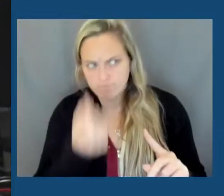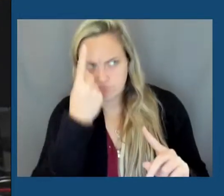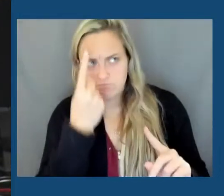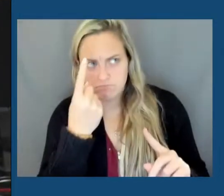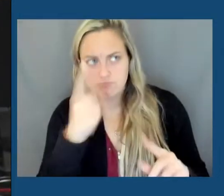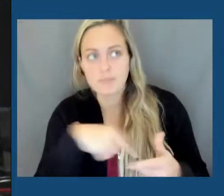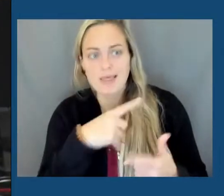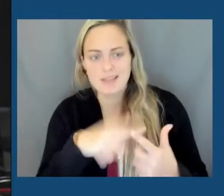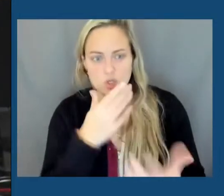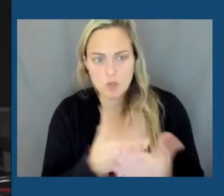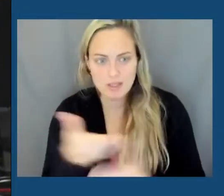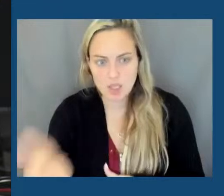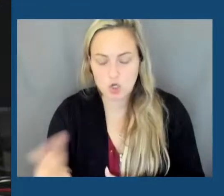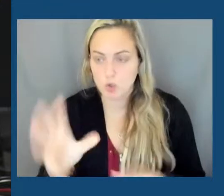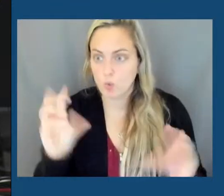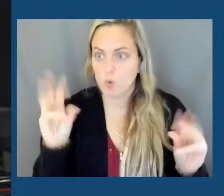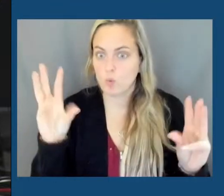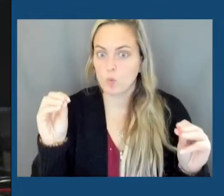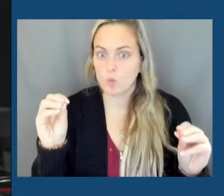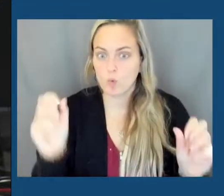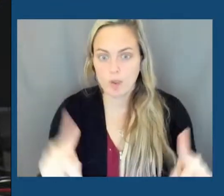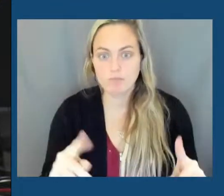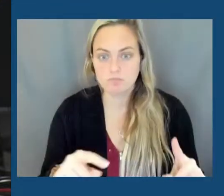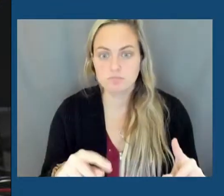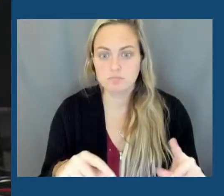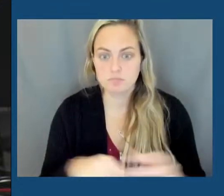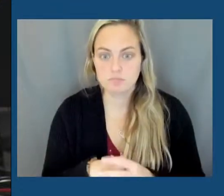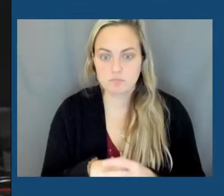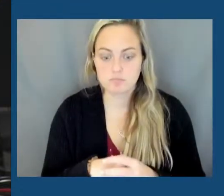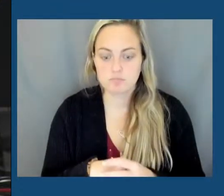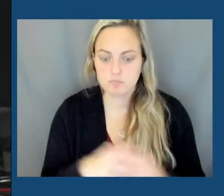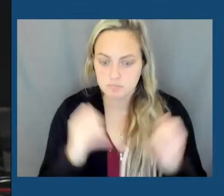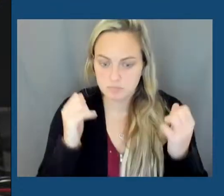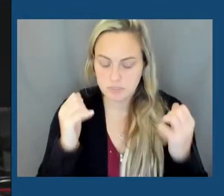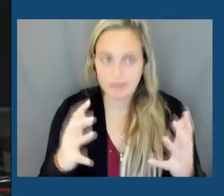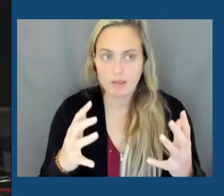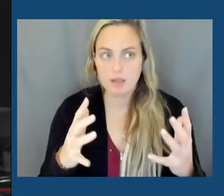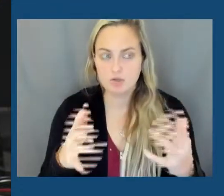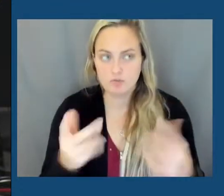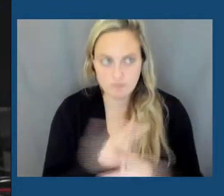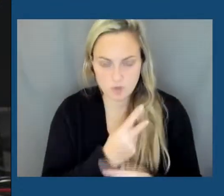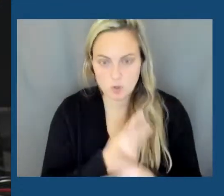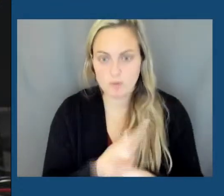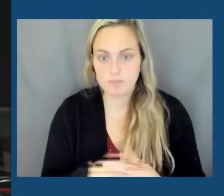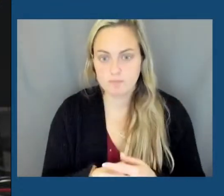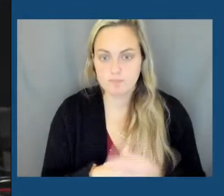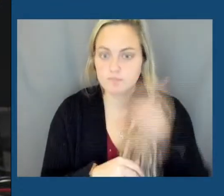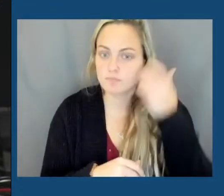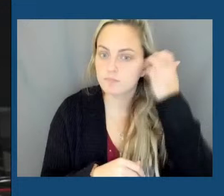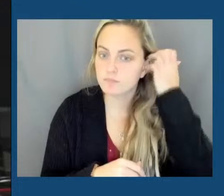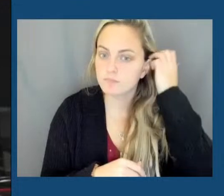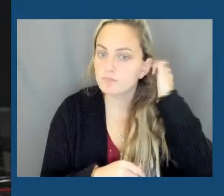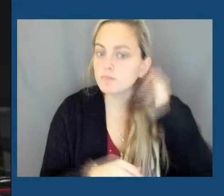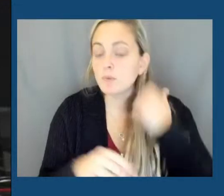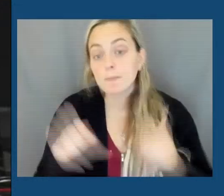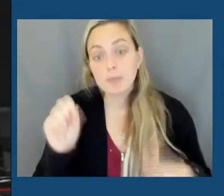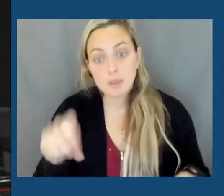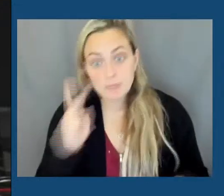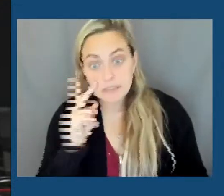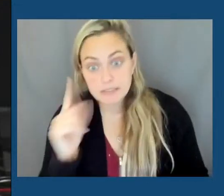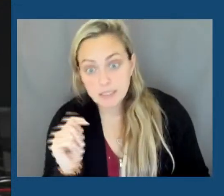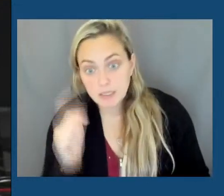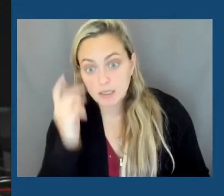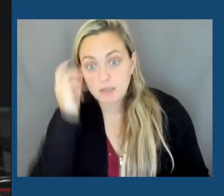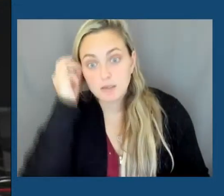get there and you go, whoa, okay, there's a lot to unpackage here. But being able to see it and